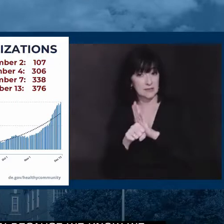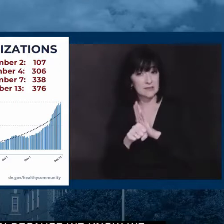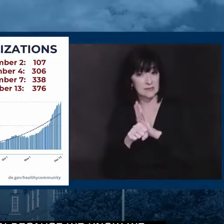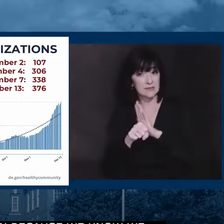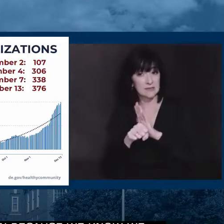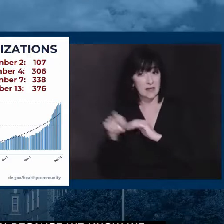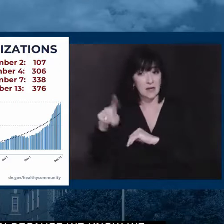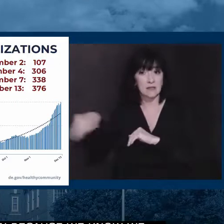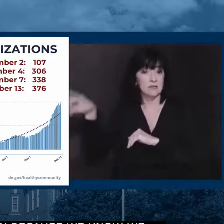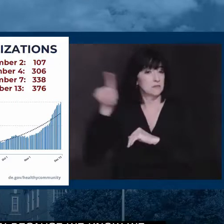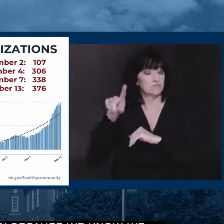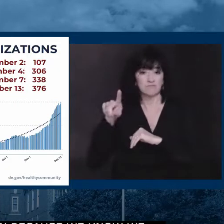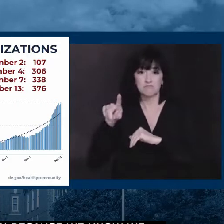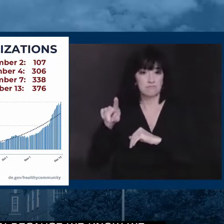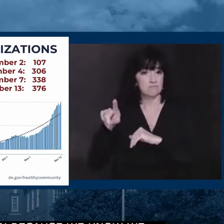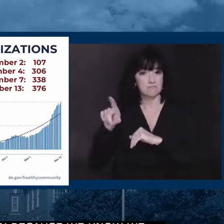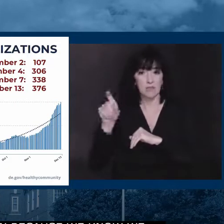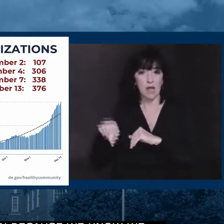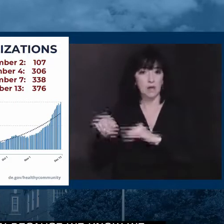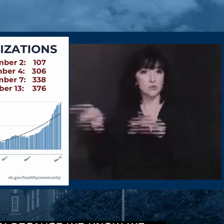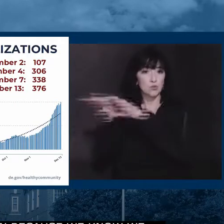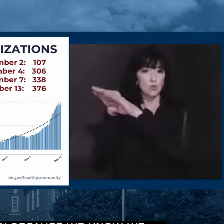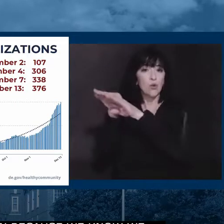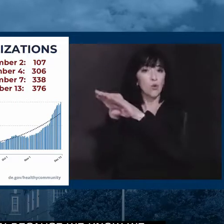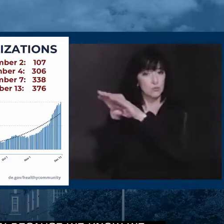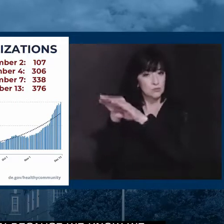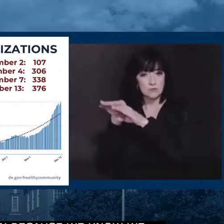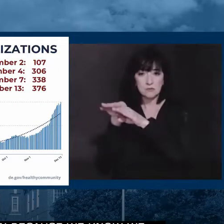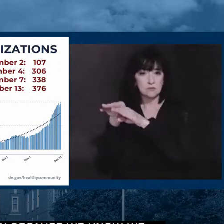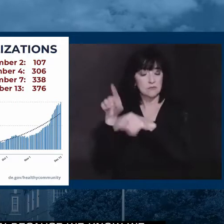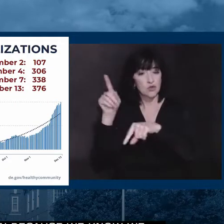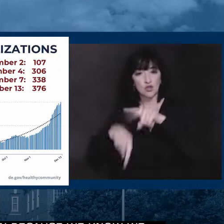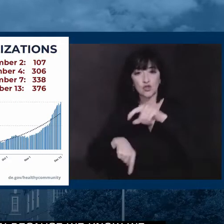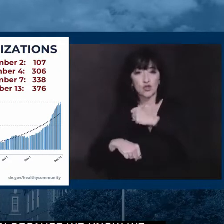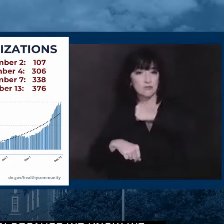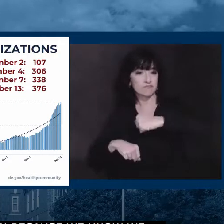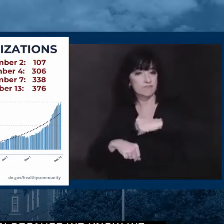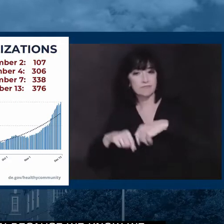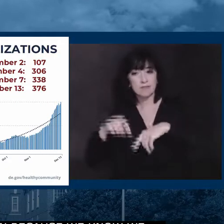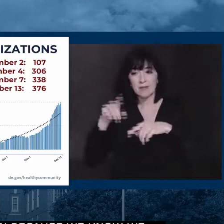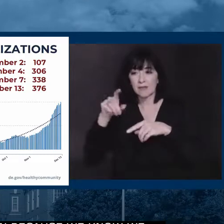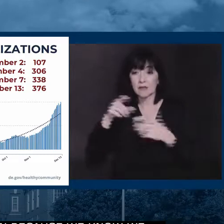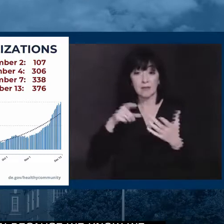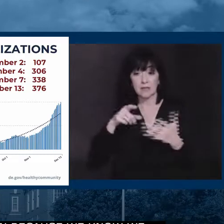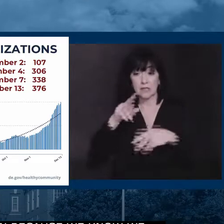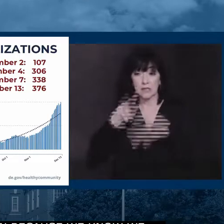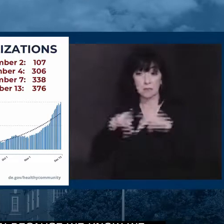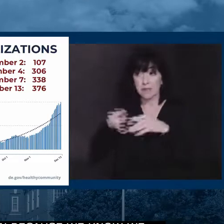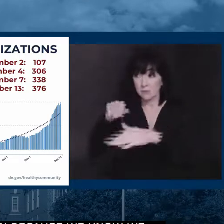the point where hospitals aren't able to provide necessary treatment for those with serious